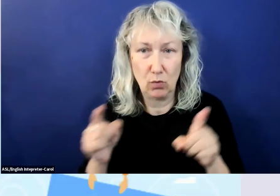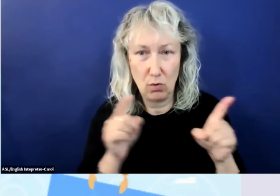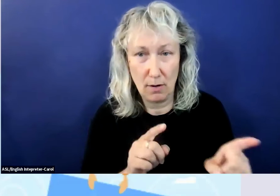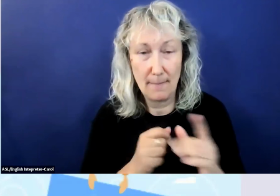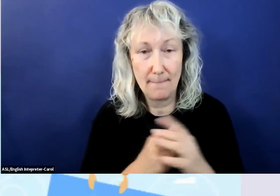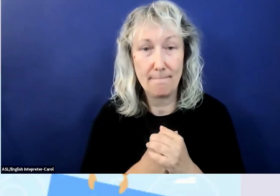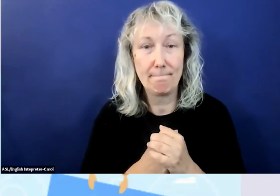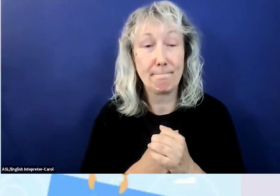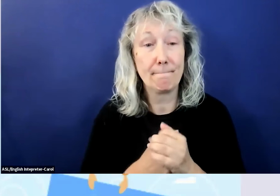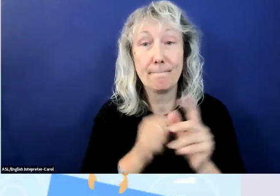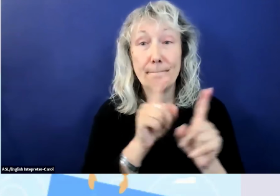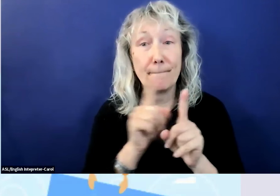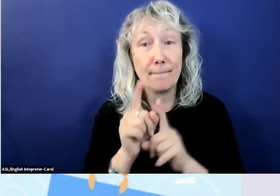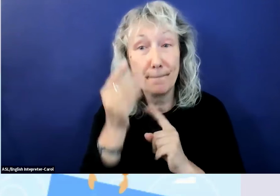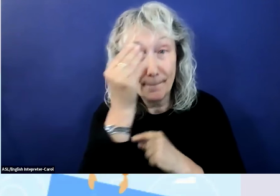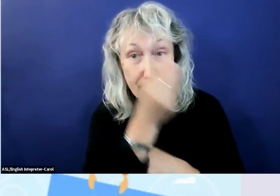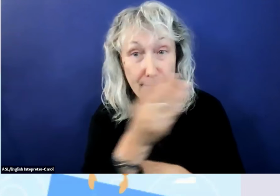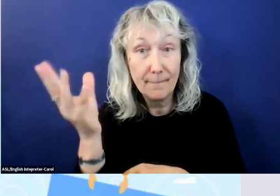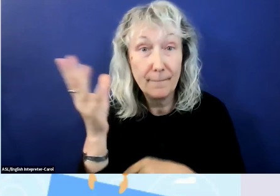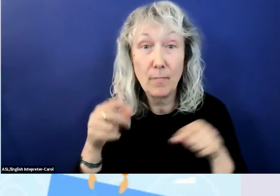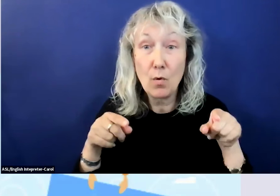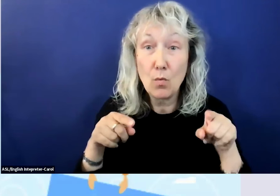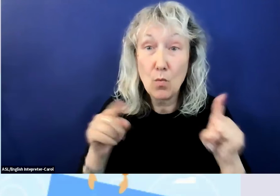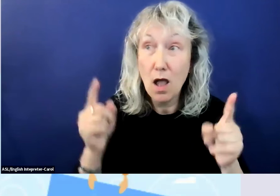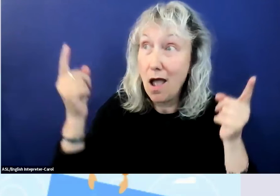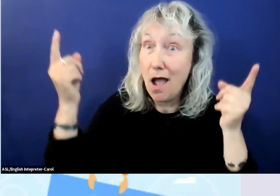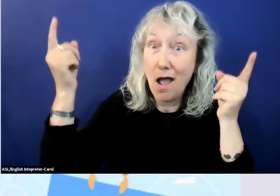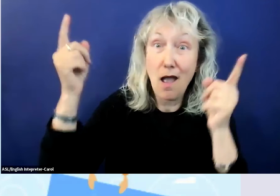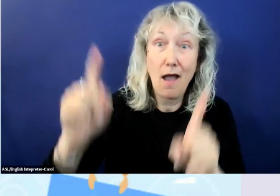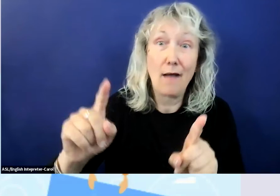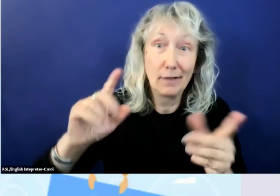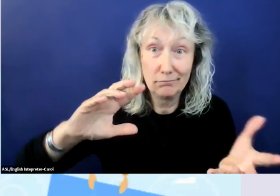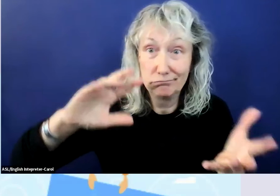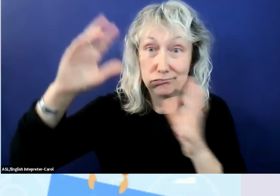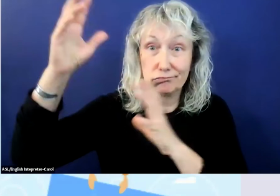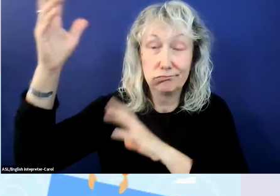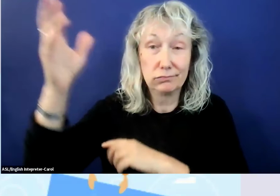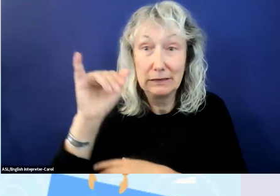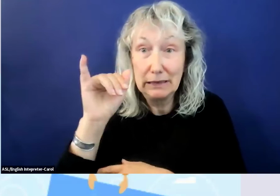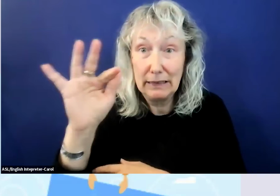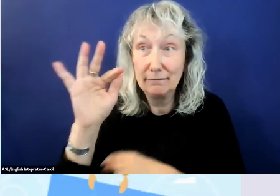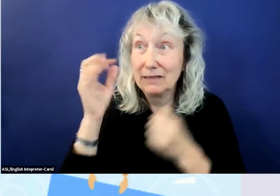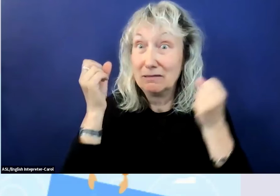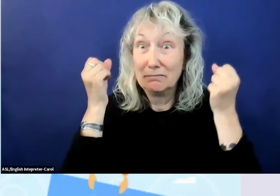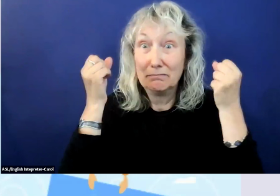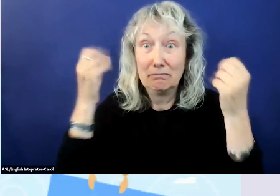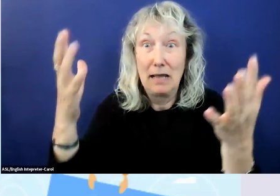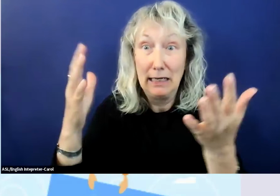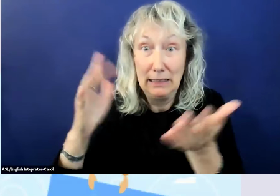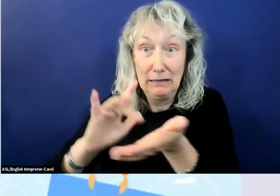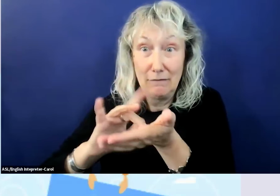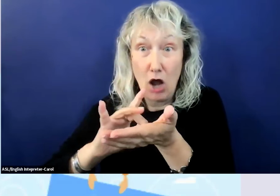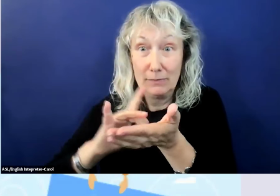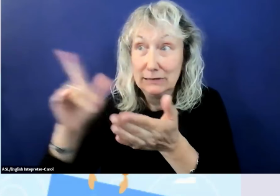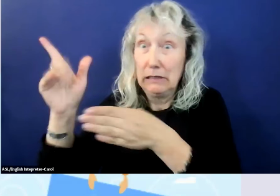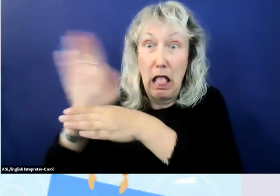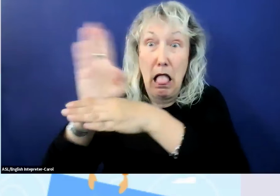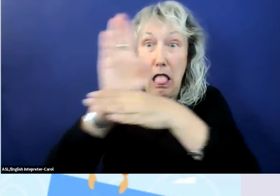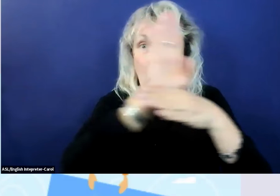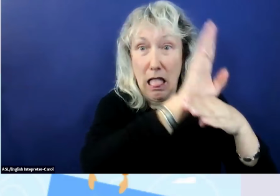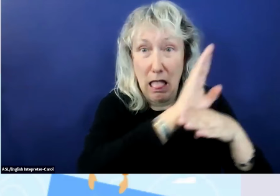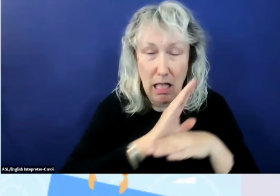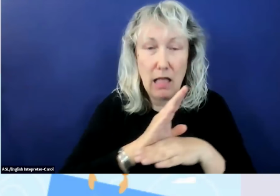out that in a disaster or in an emergency where there are a lot of pharmacies impacted,